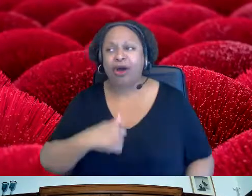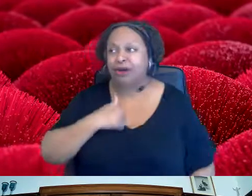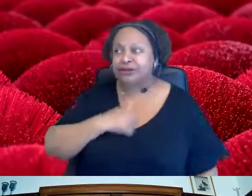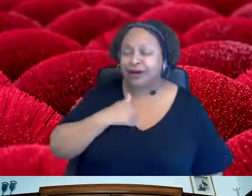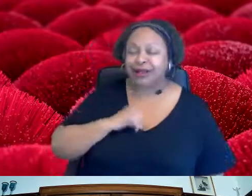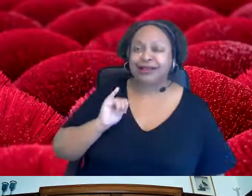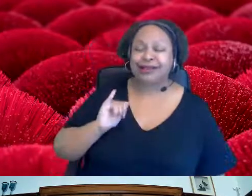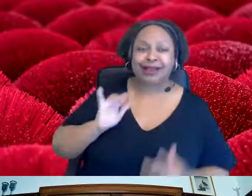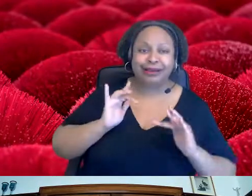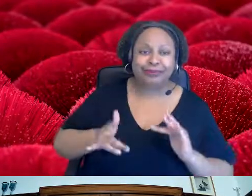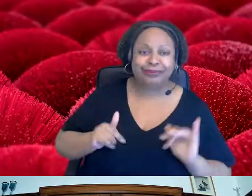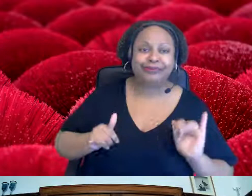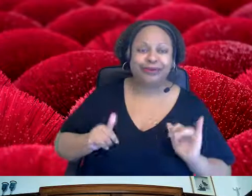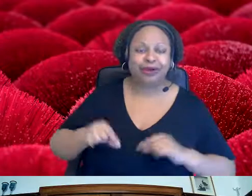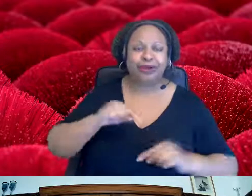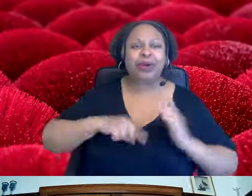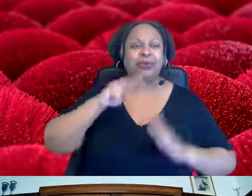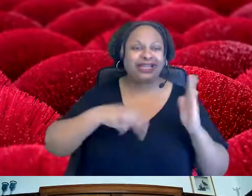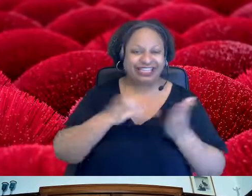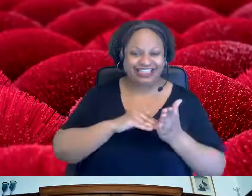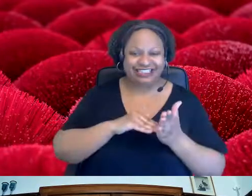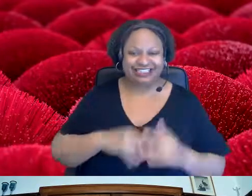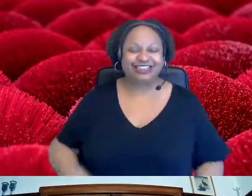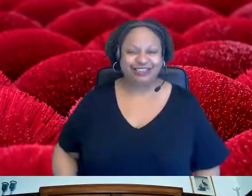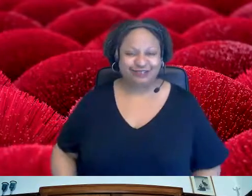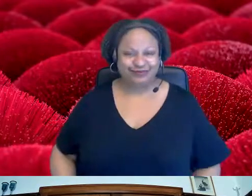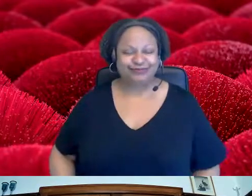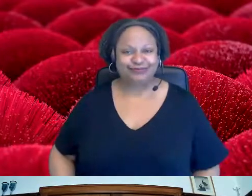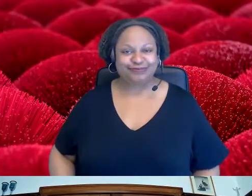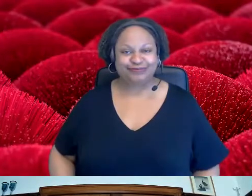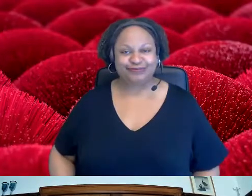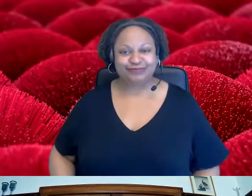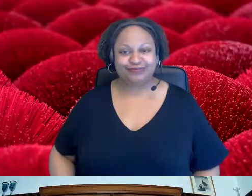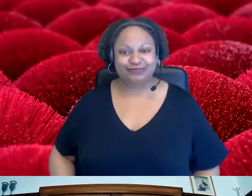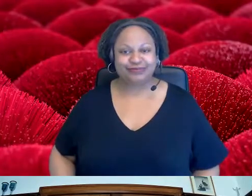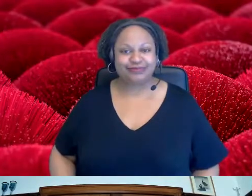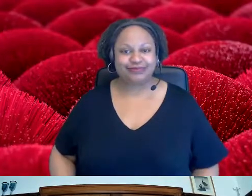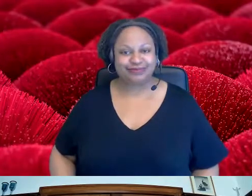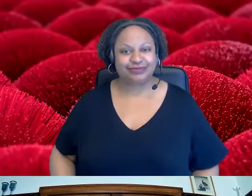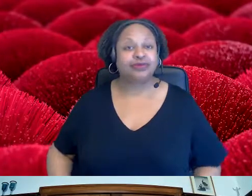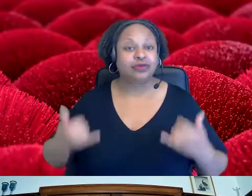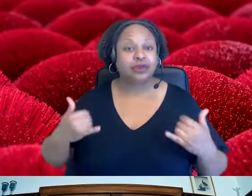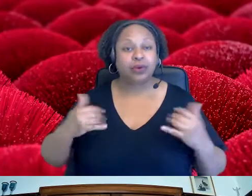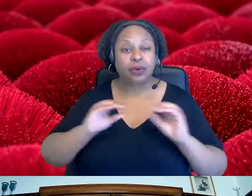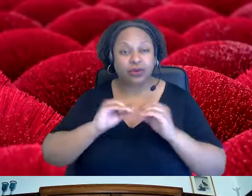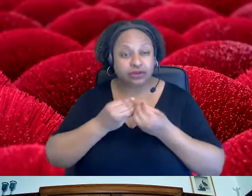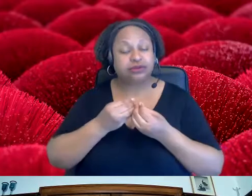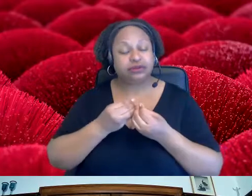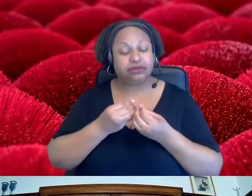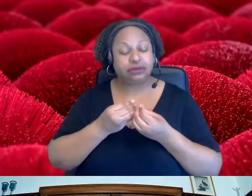Yeah. So I'll just read it as I'm seeing it here. As organizations increasingly see the need